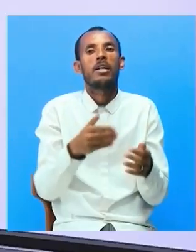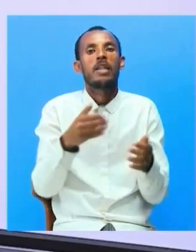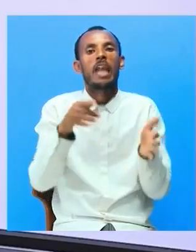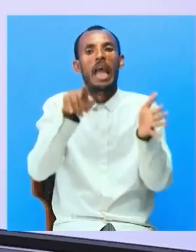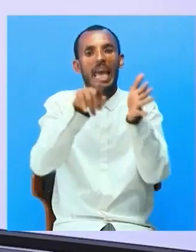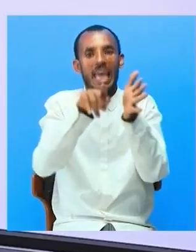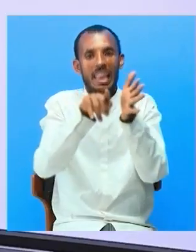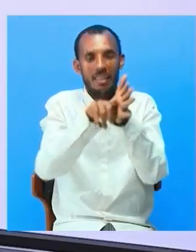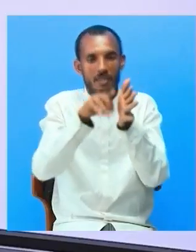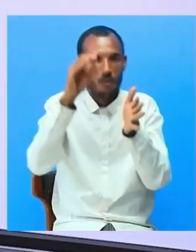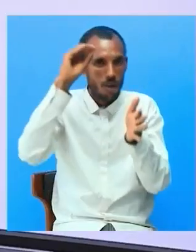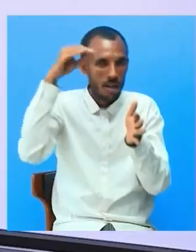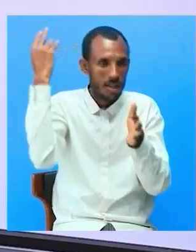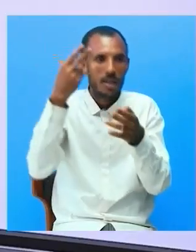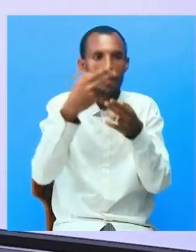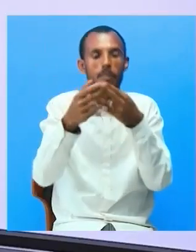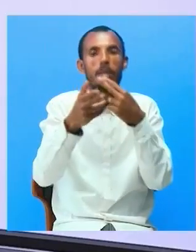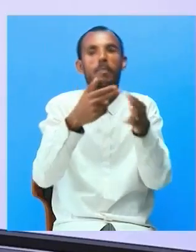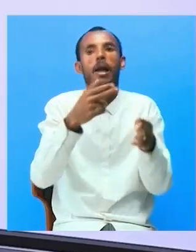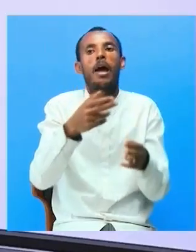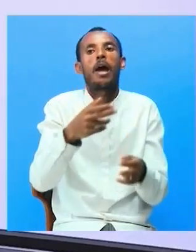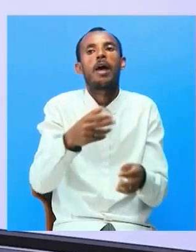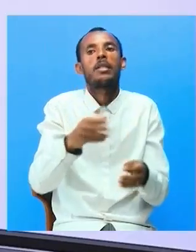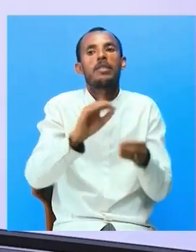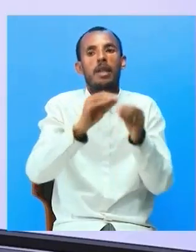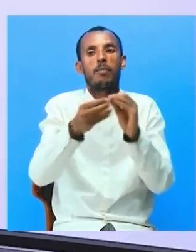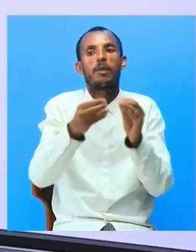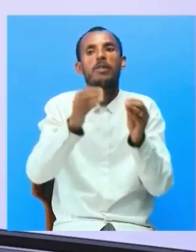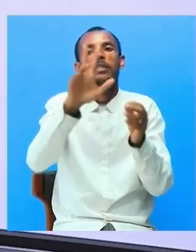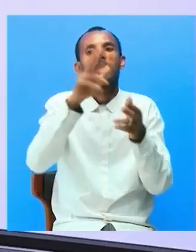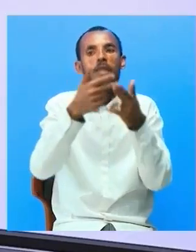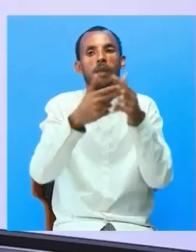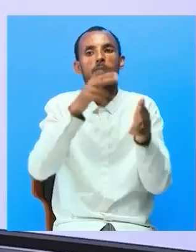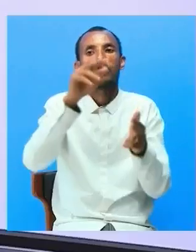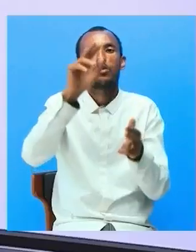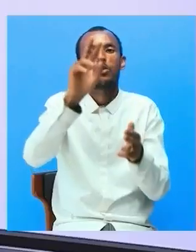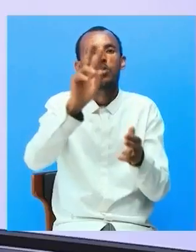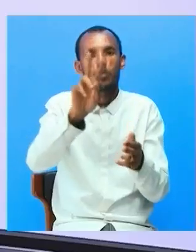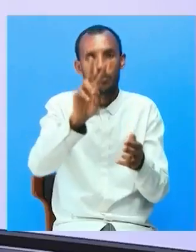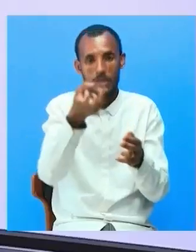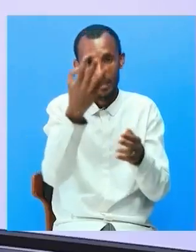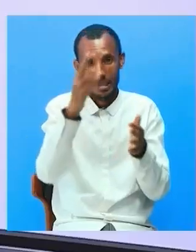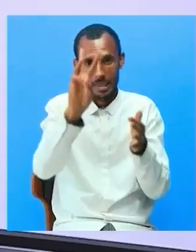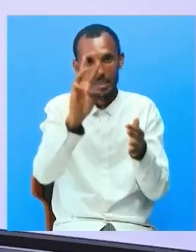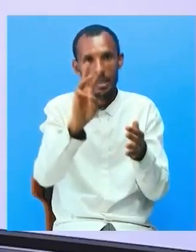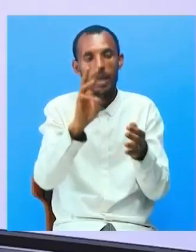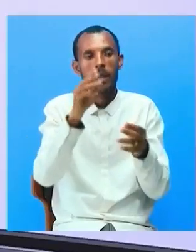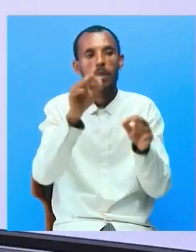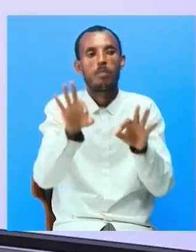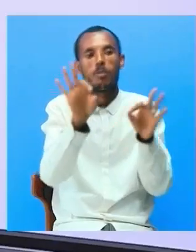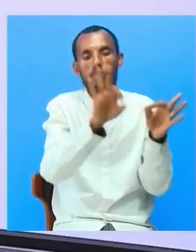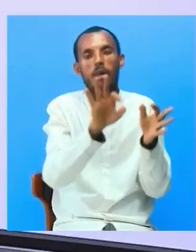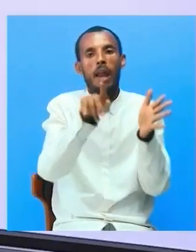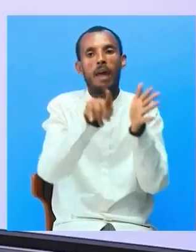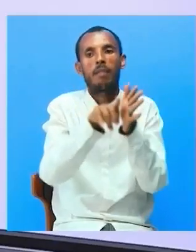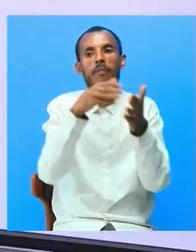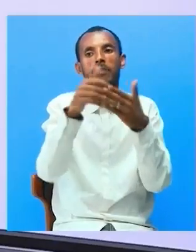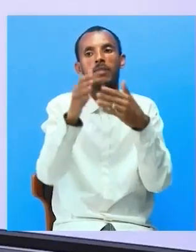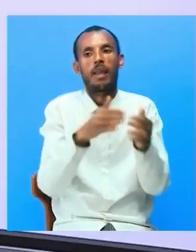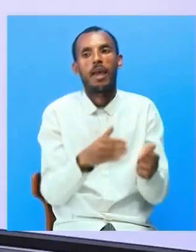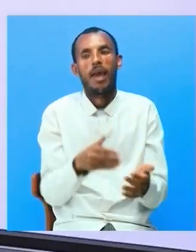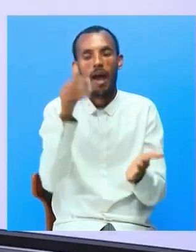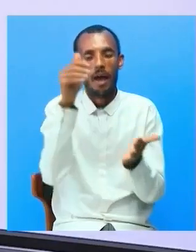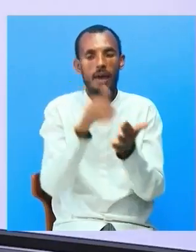and multiply the number. 3 times 2, you know it is 6, and put the negative sign easily. Again